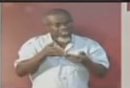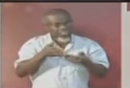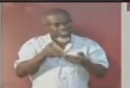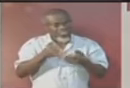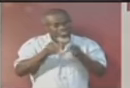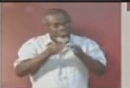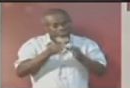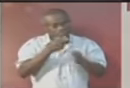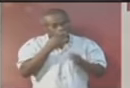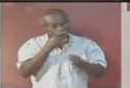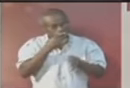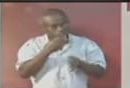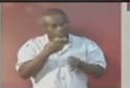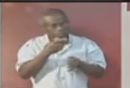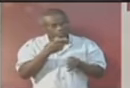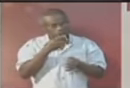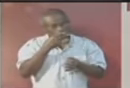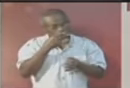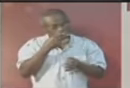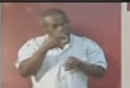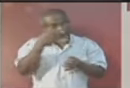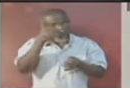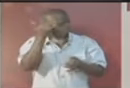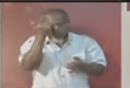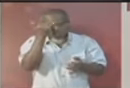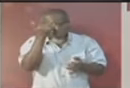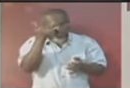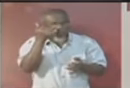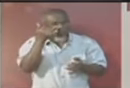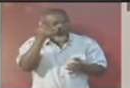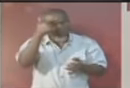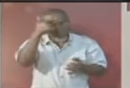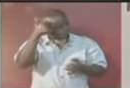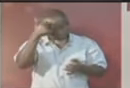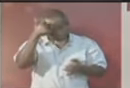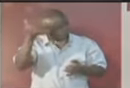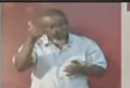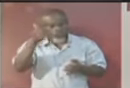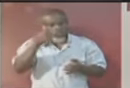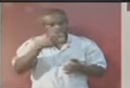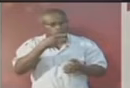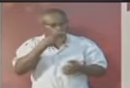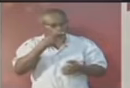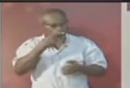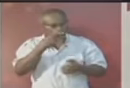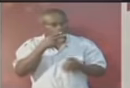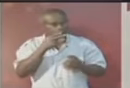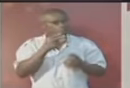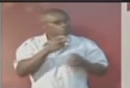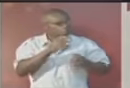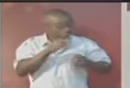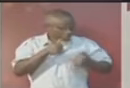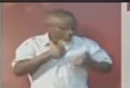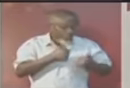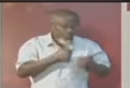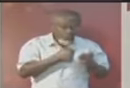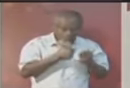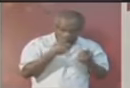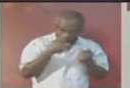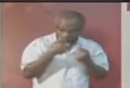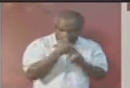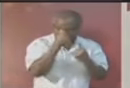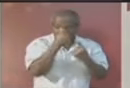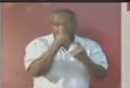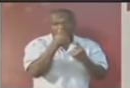individuals, because it is primarily a disease that affects the respiratory system. Smoking also causes a change in the way